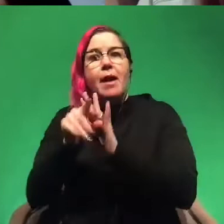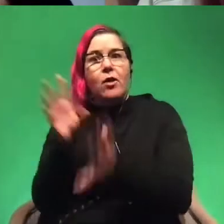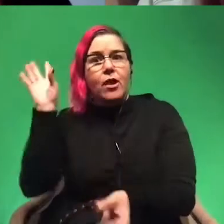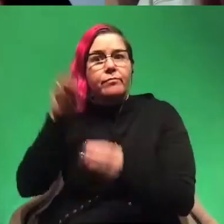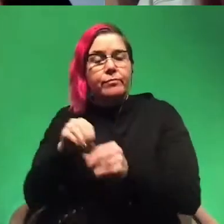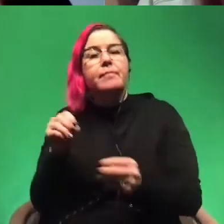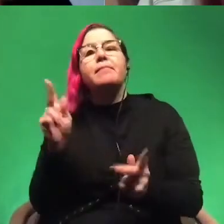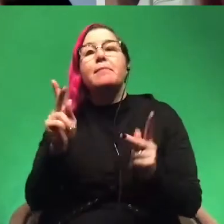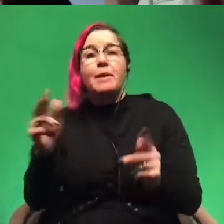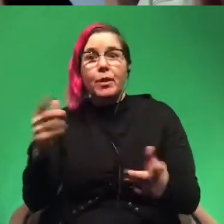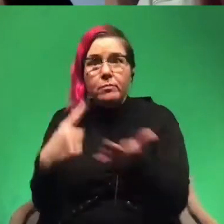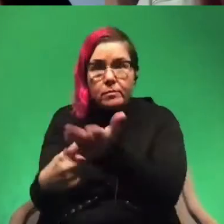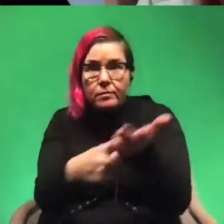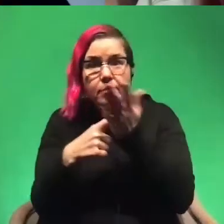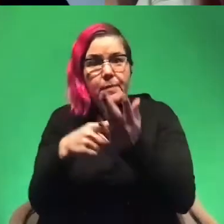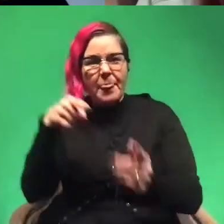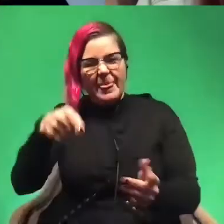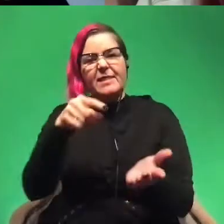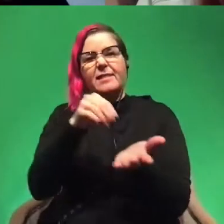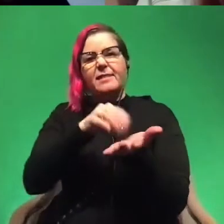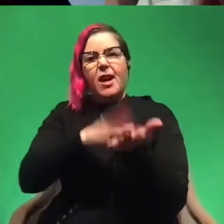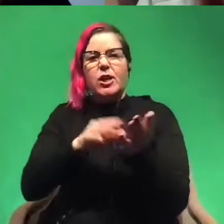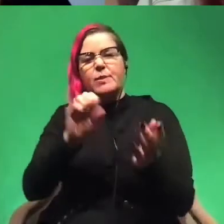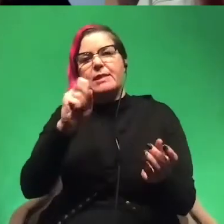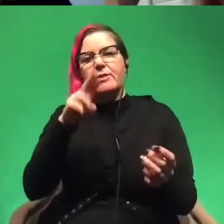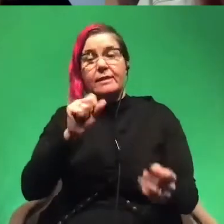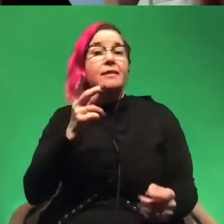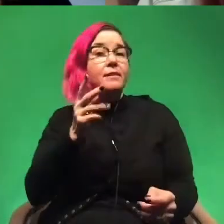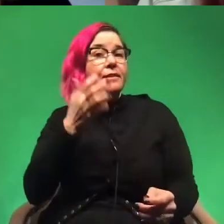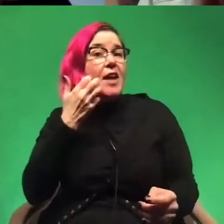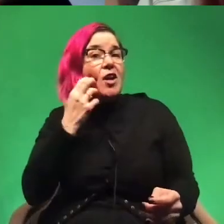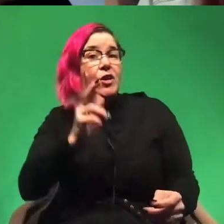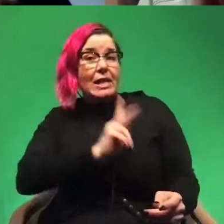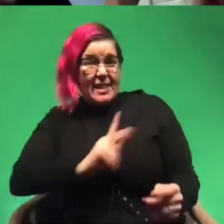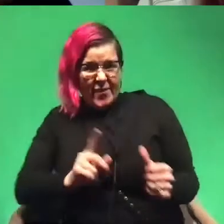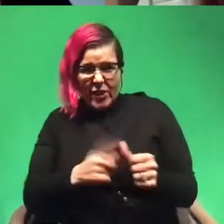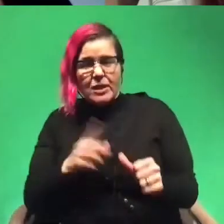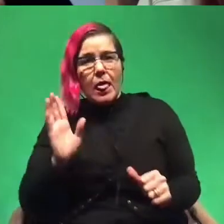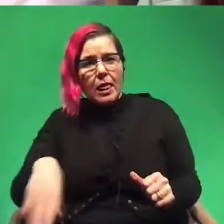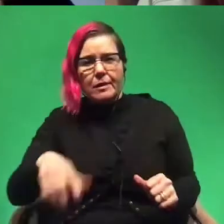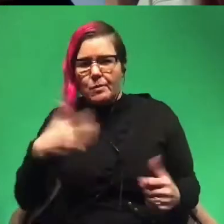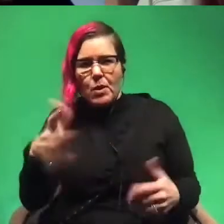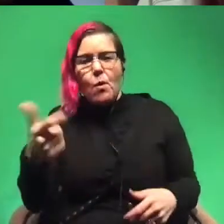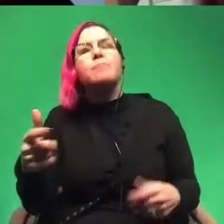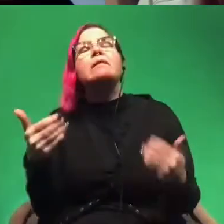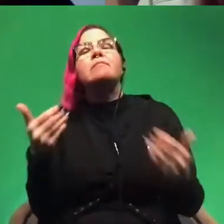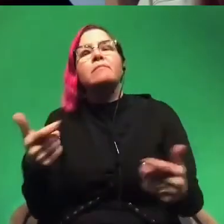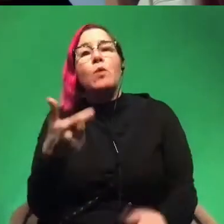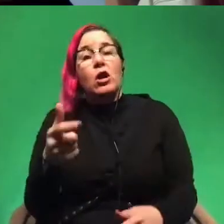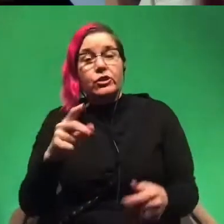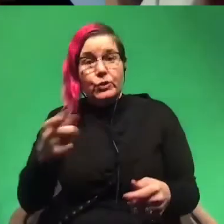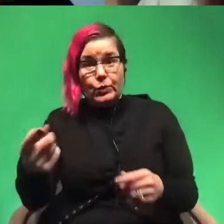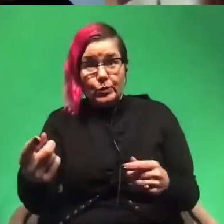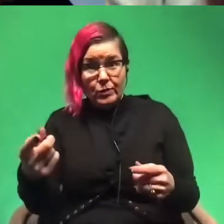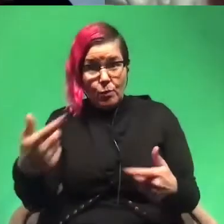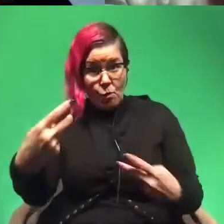were talking to me about this docuseries Tiger King, and I initially wasn't going to watch it, but I did. And so if you're here, that means that either you